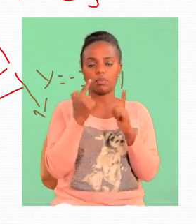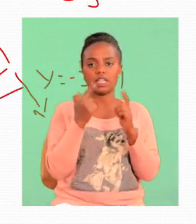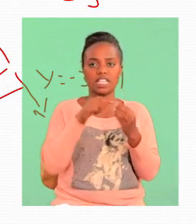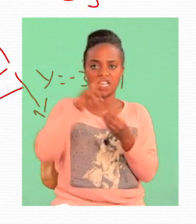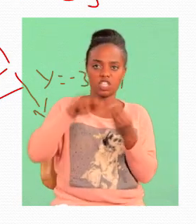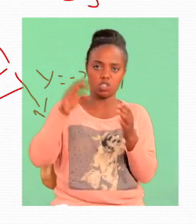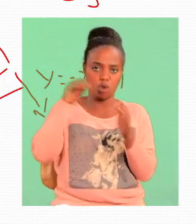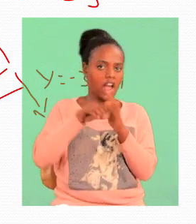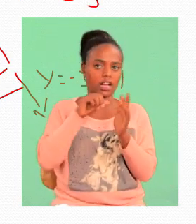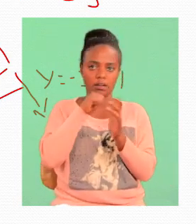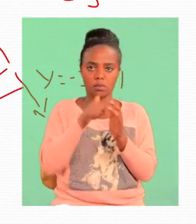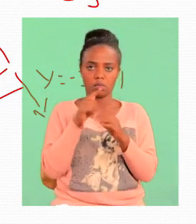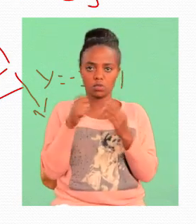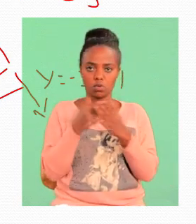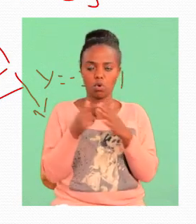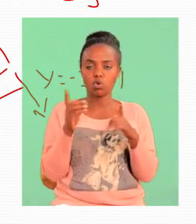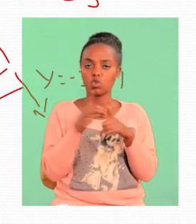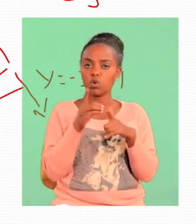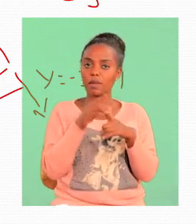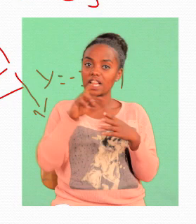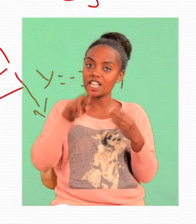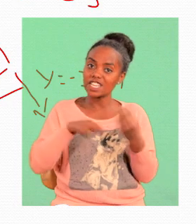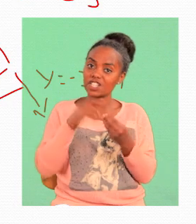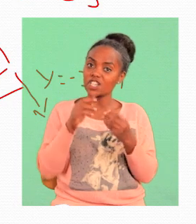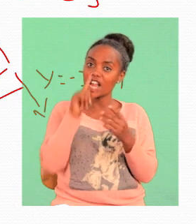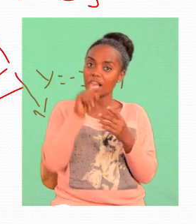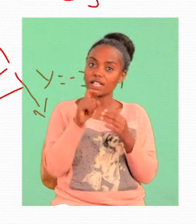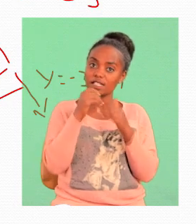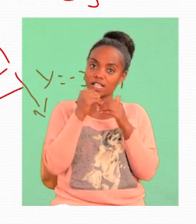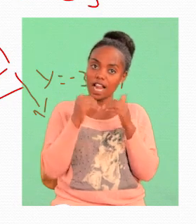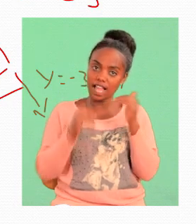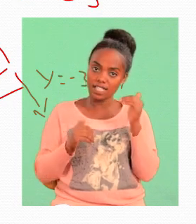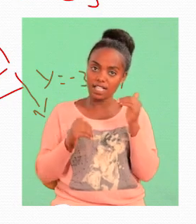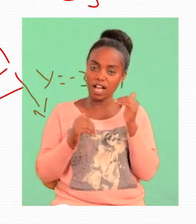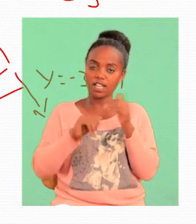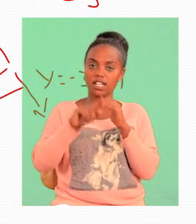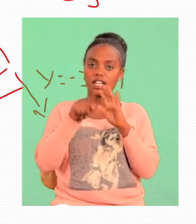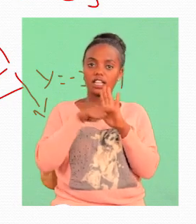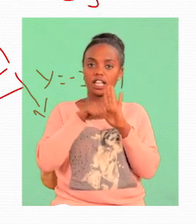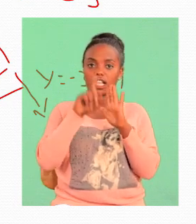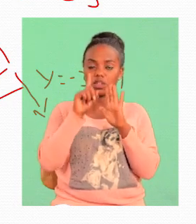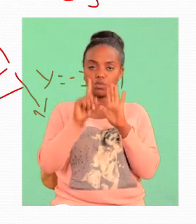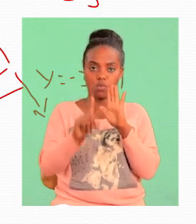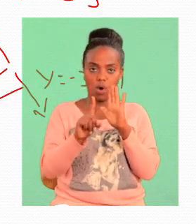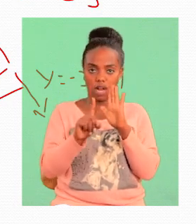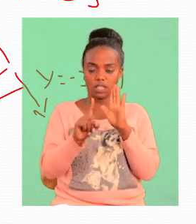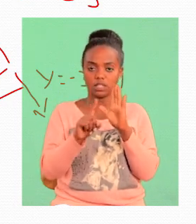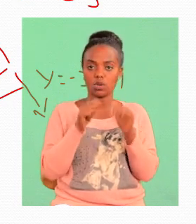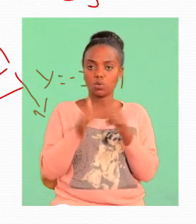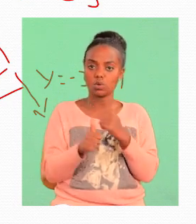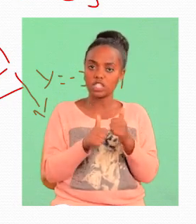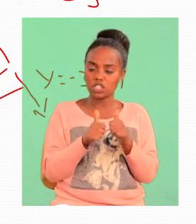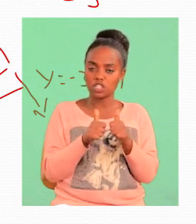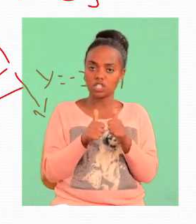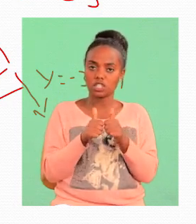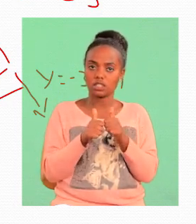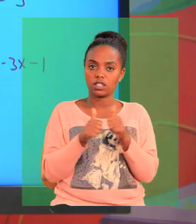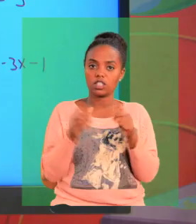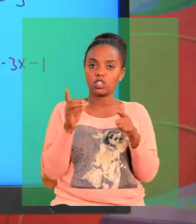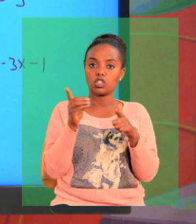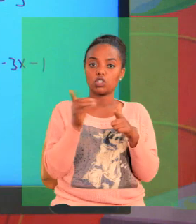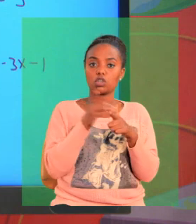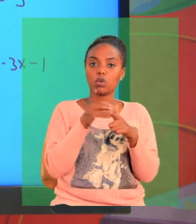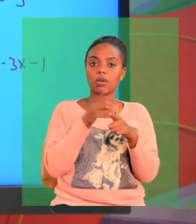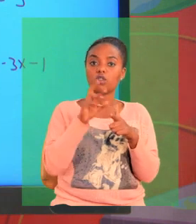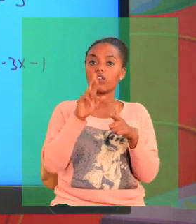the domain will be x less than negative 1. And which is it is? The domain of